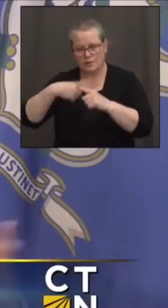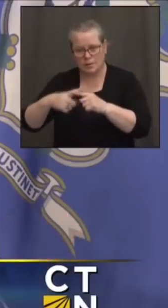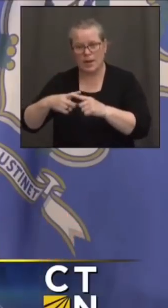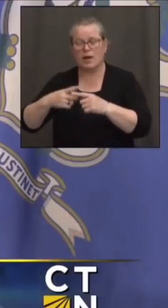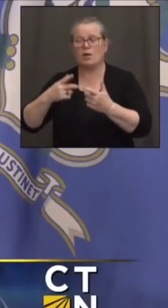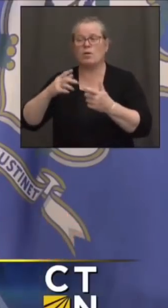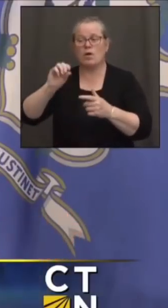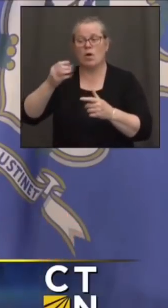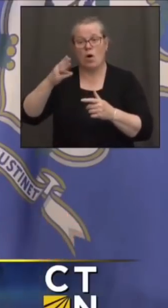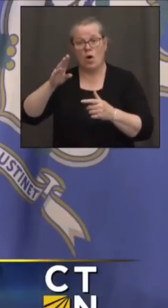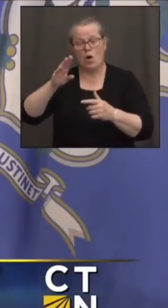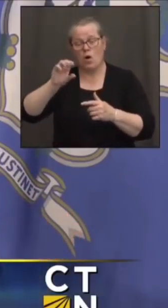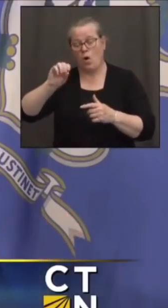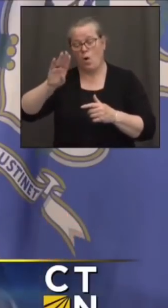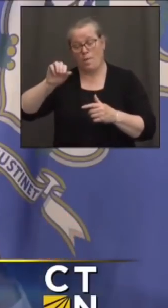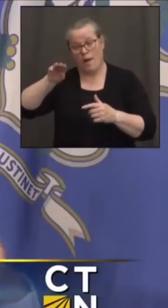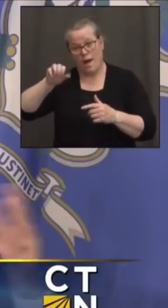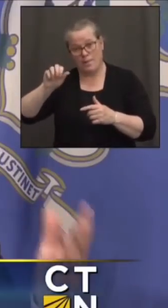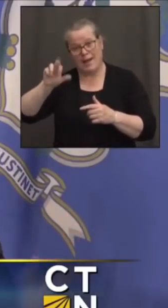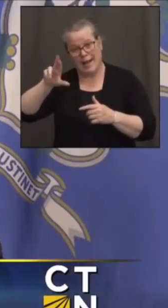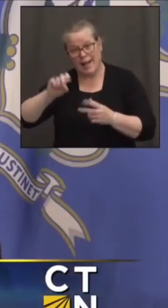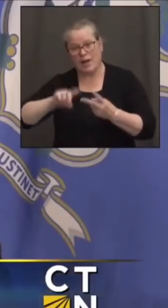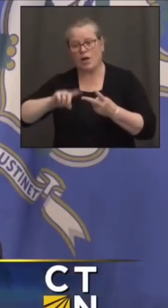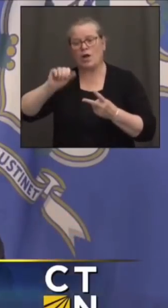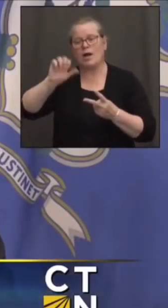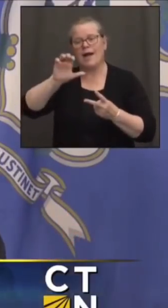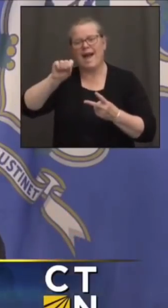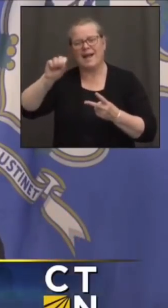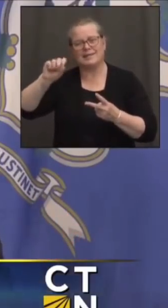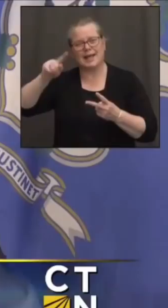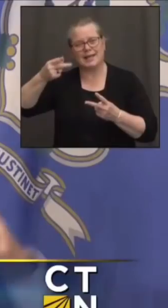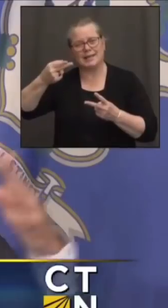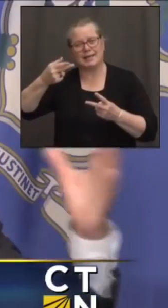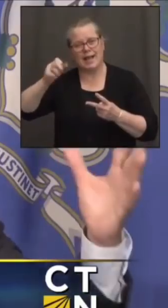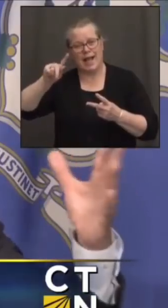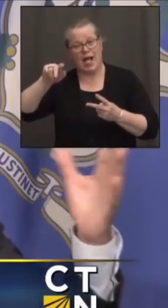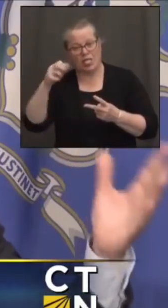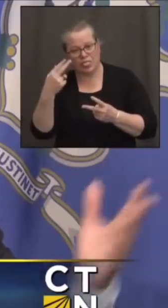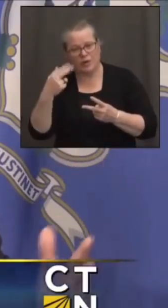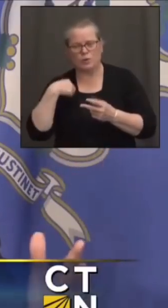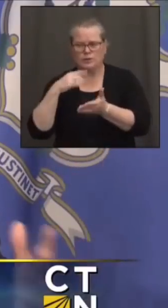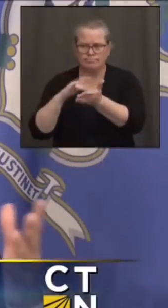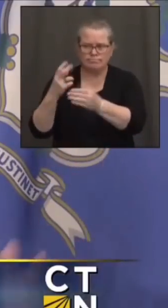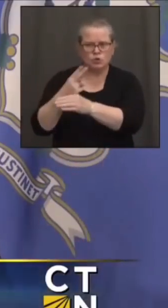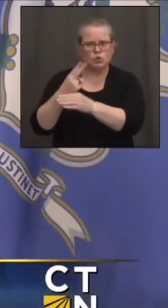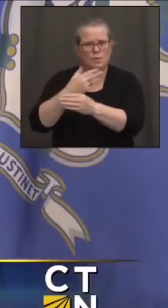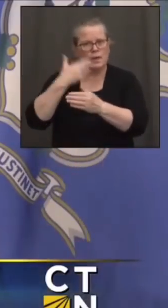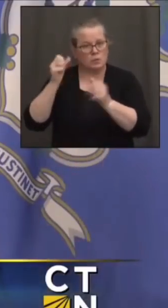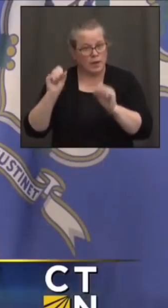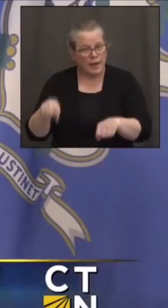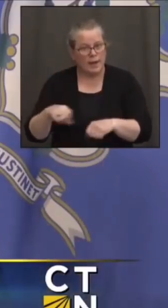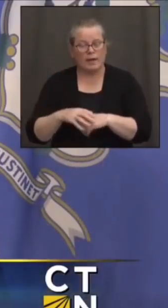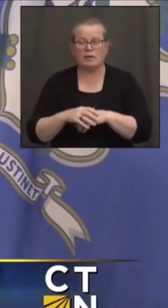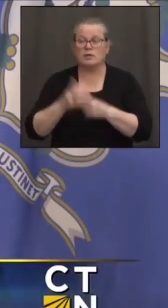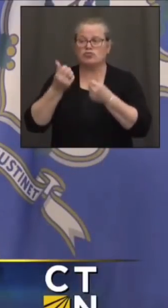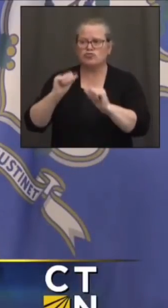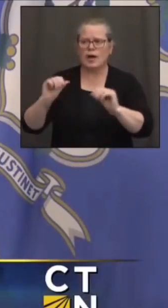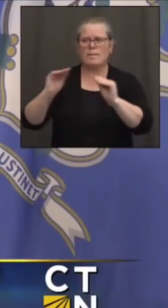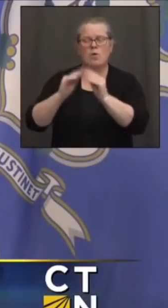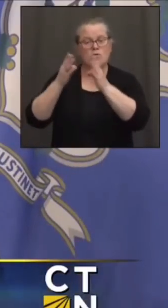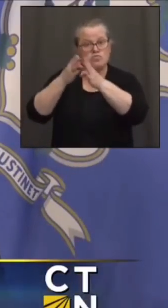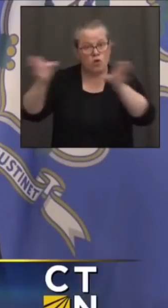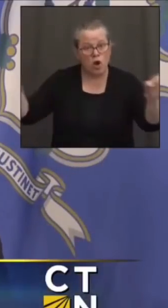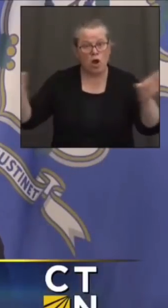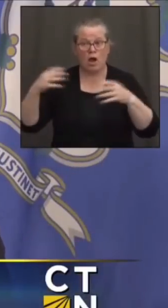do on Obamacare, the exchange, Access Health, providing the broadest increase in accessibility for healthcare in an awful